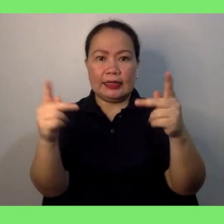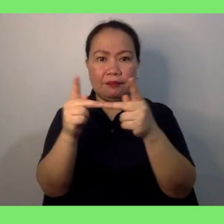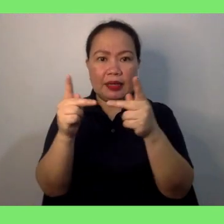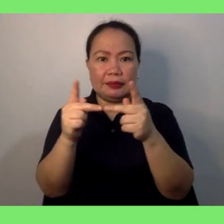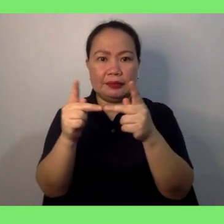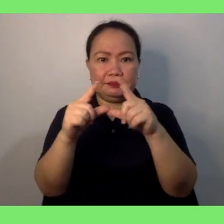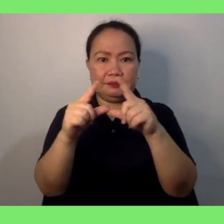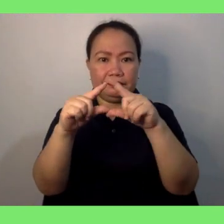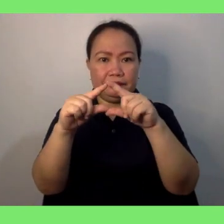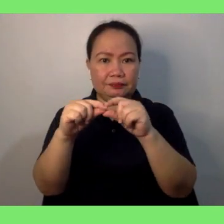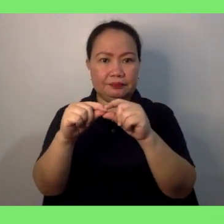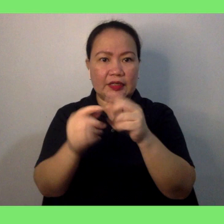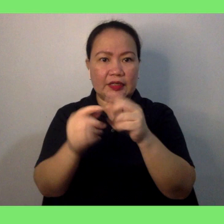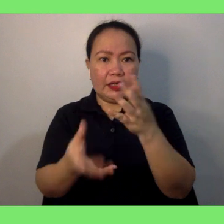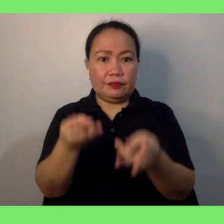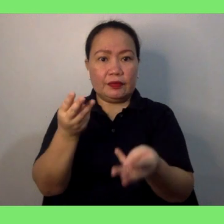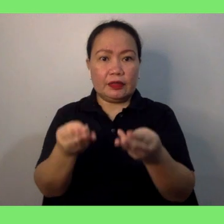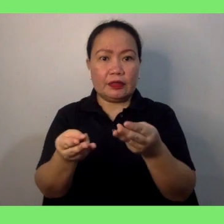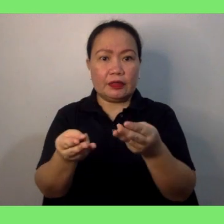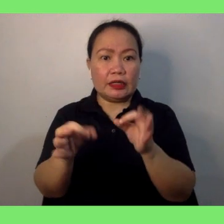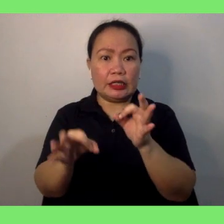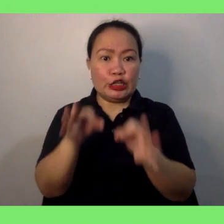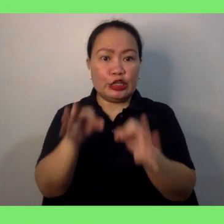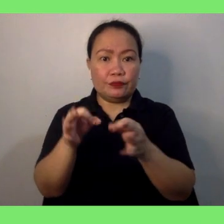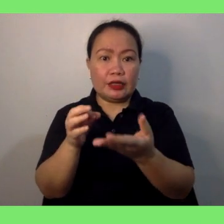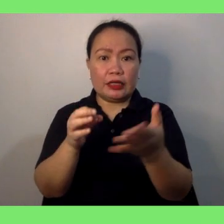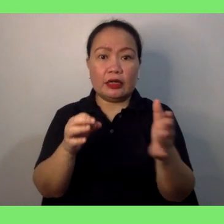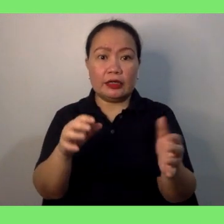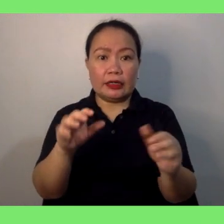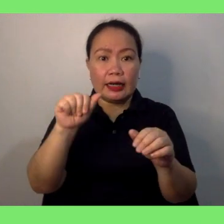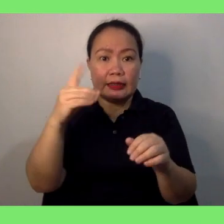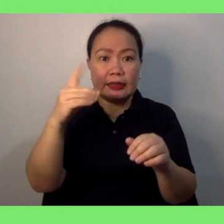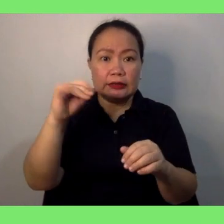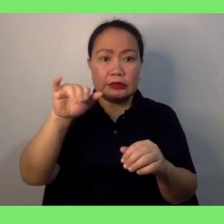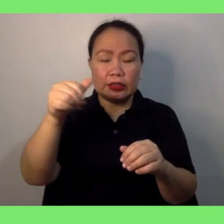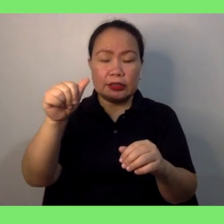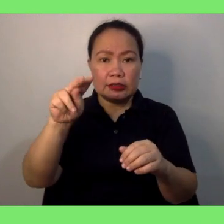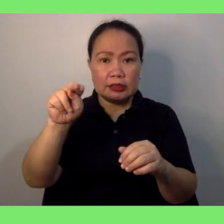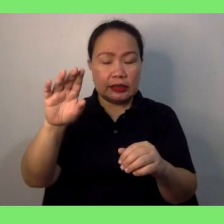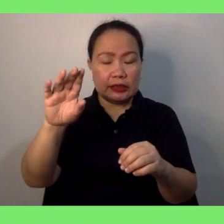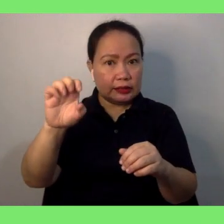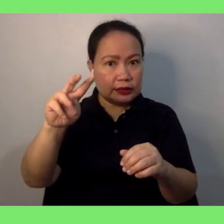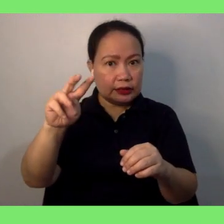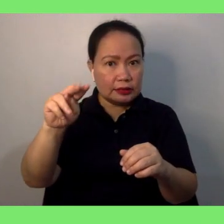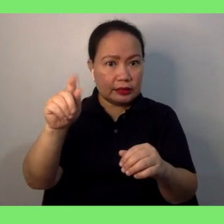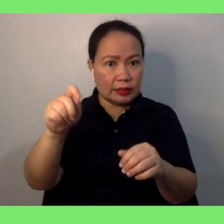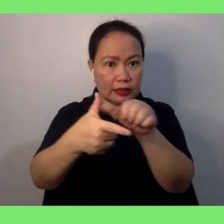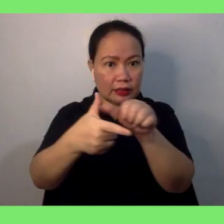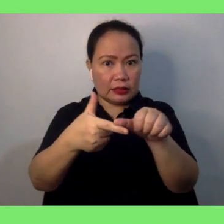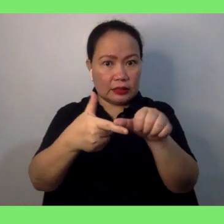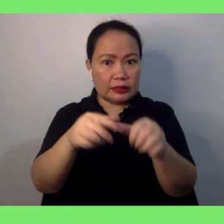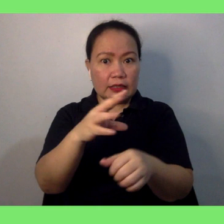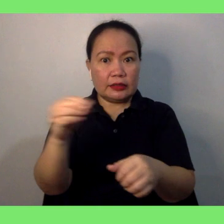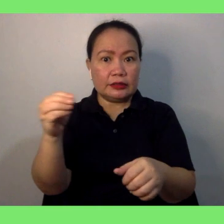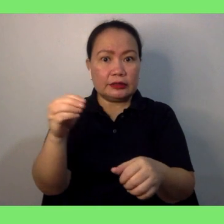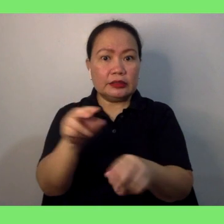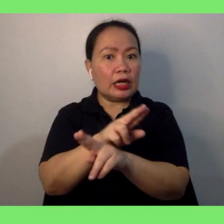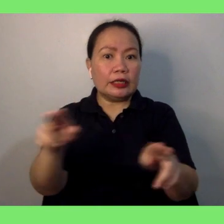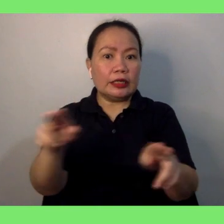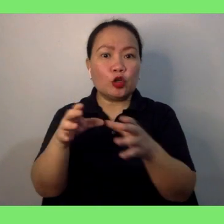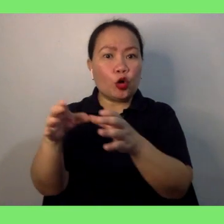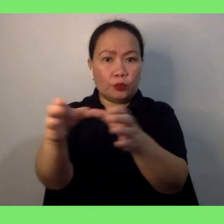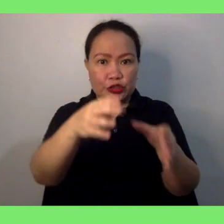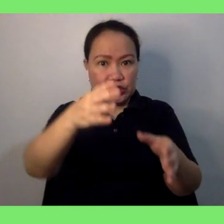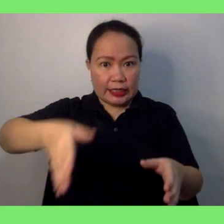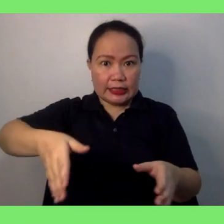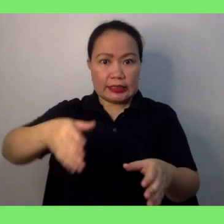silang uncommon side at yung uncommon side nila ay linear pair. I mean opposite rays. Okay? So, if